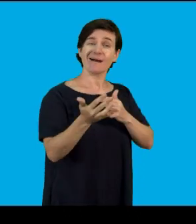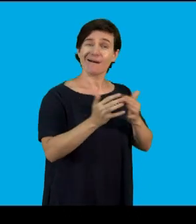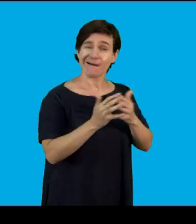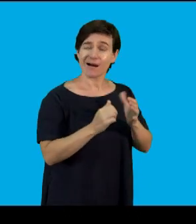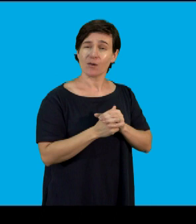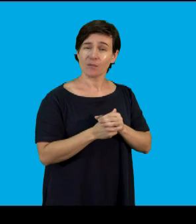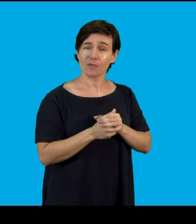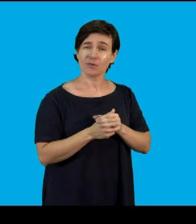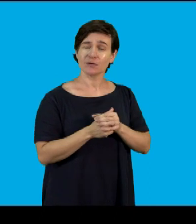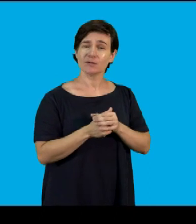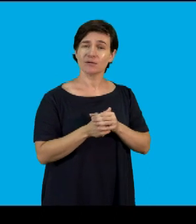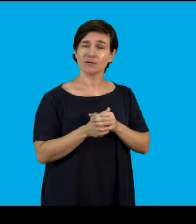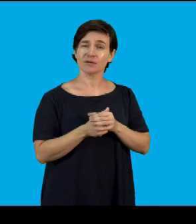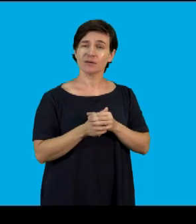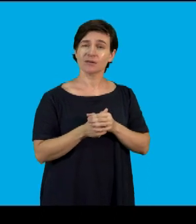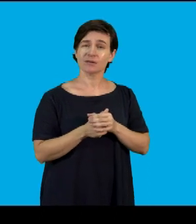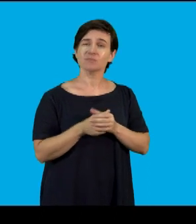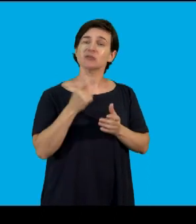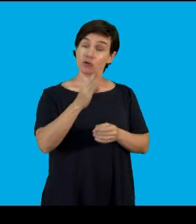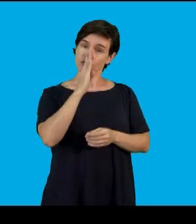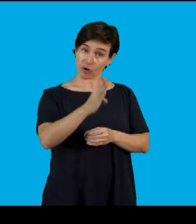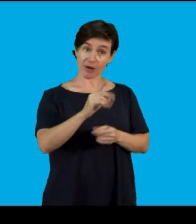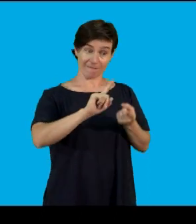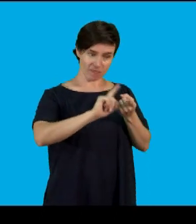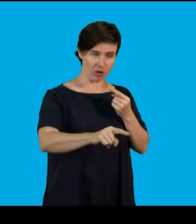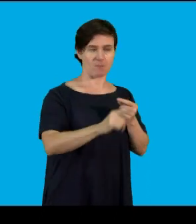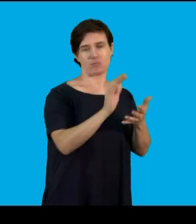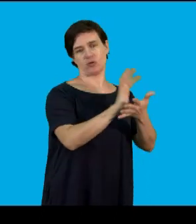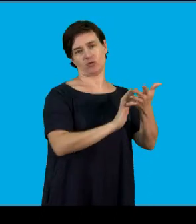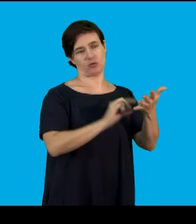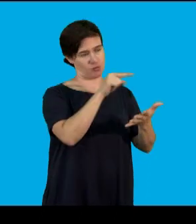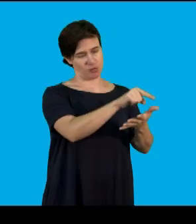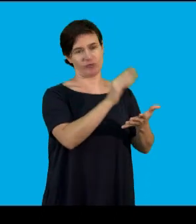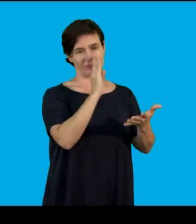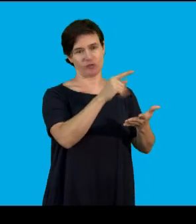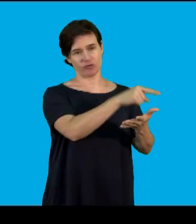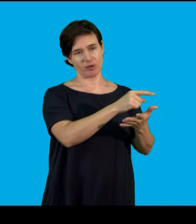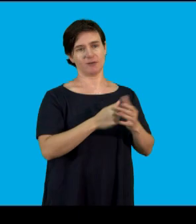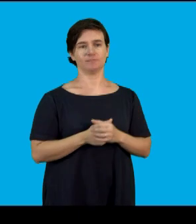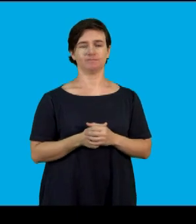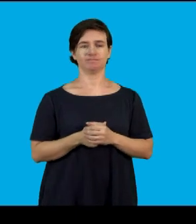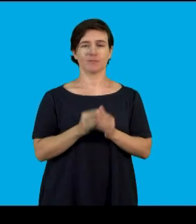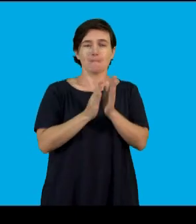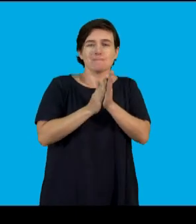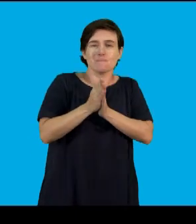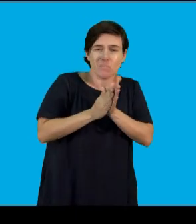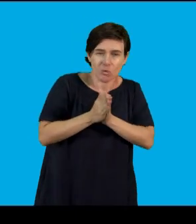What do you know about quoting? You take it as is from the scenario.